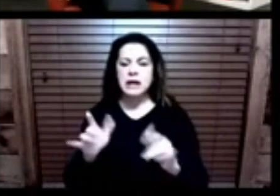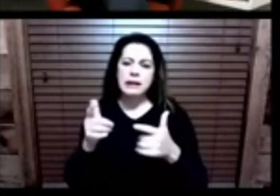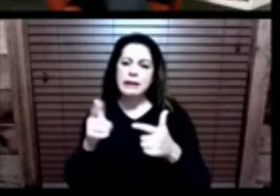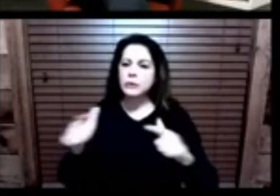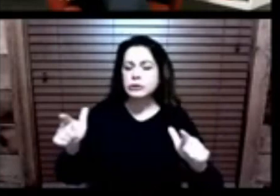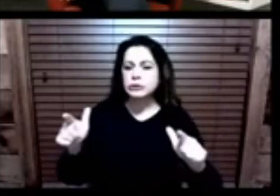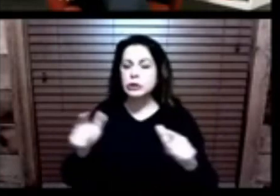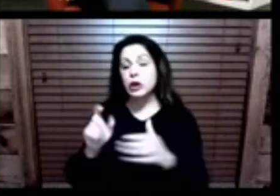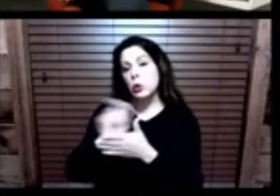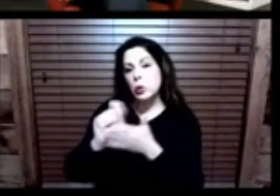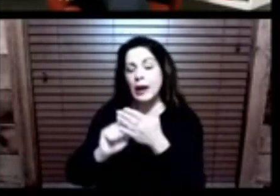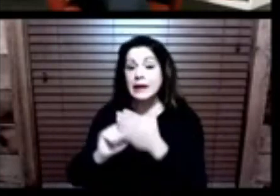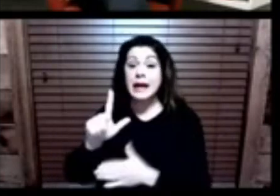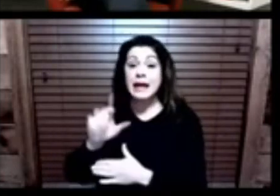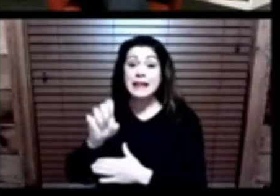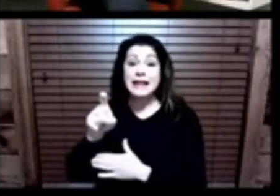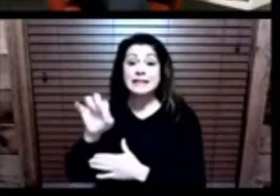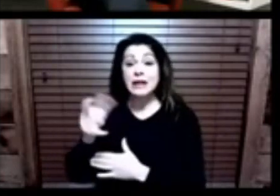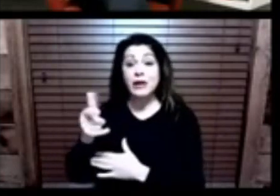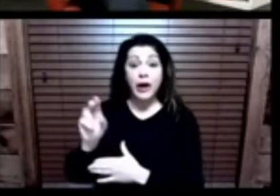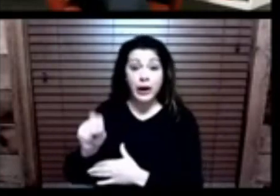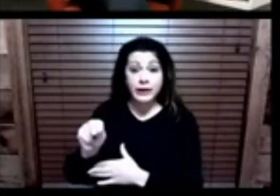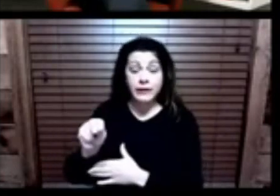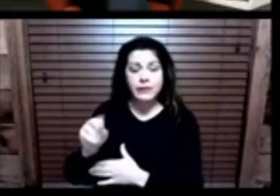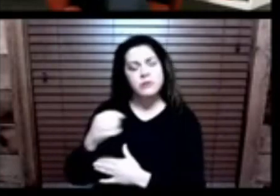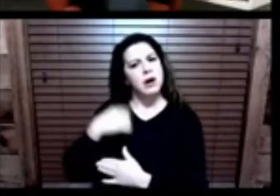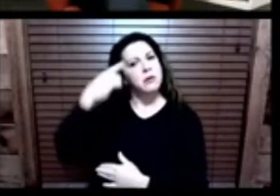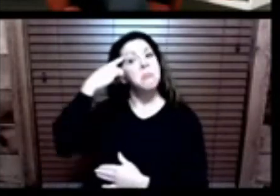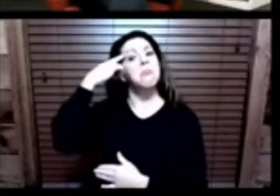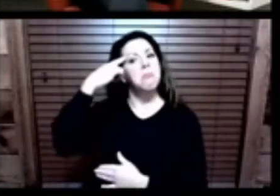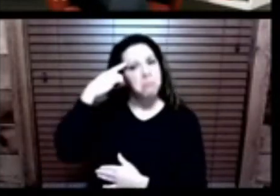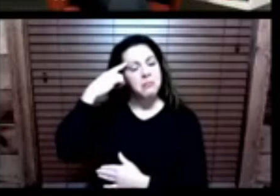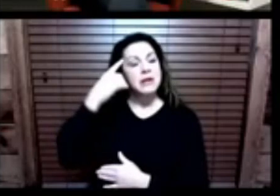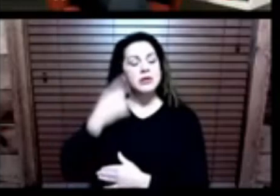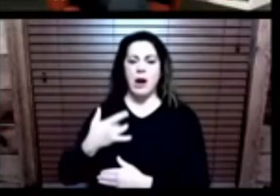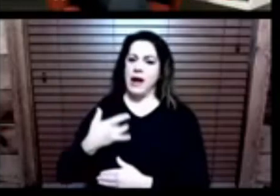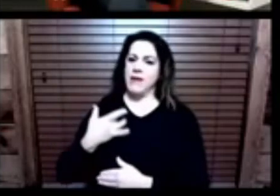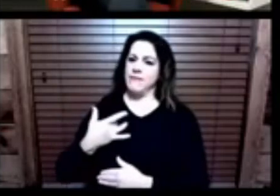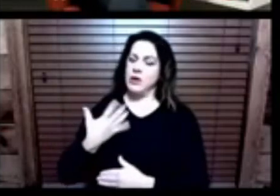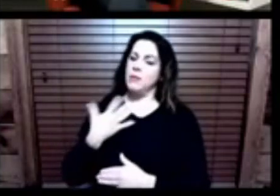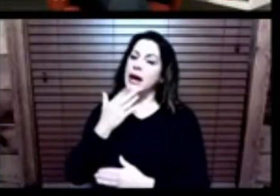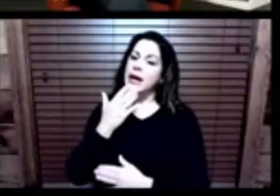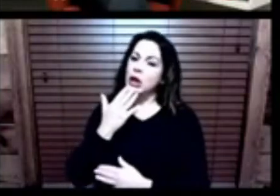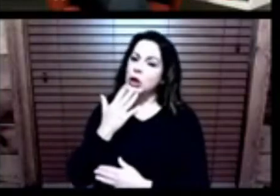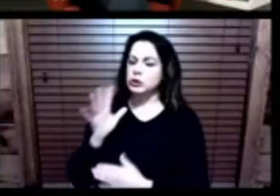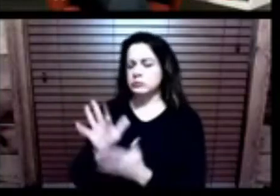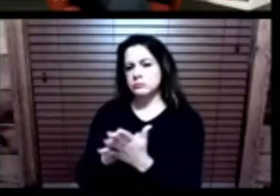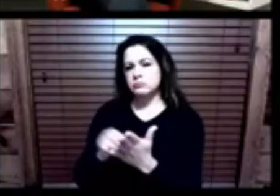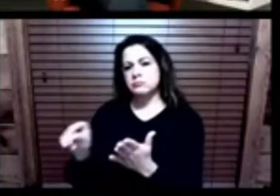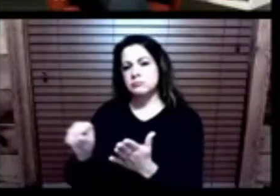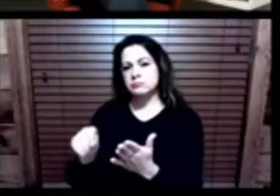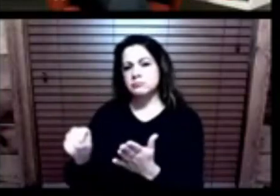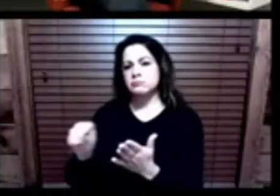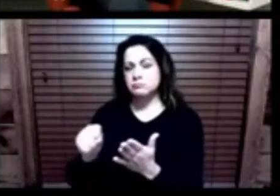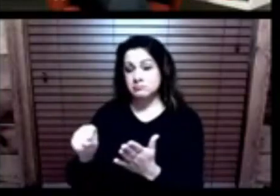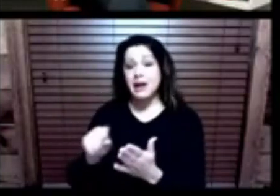Once he told me that, I got the feeling that, and so it actually makes me come up with things that I